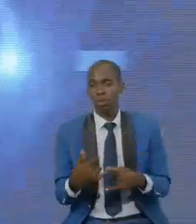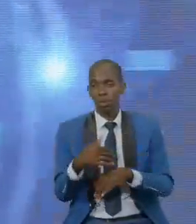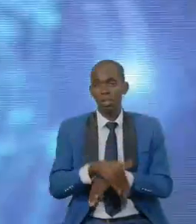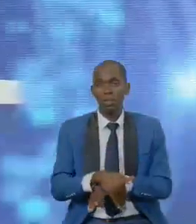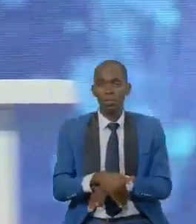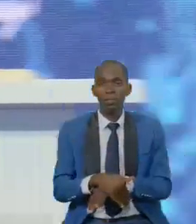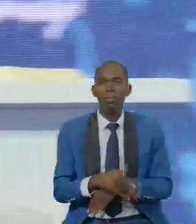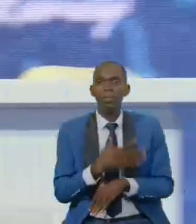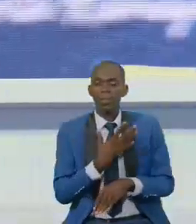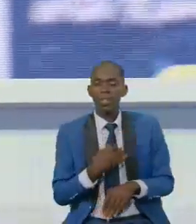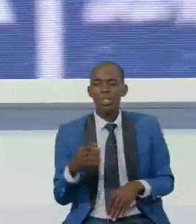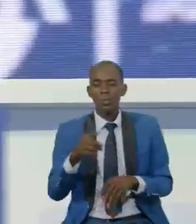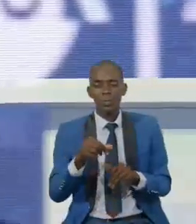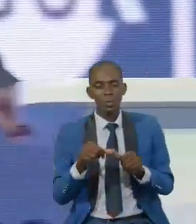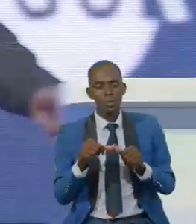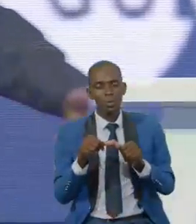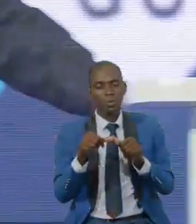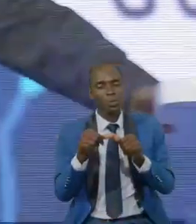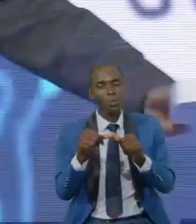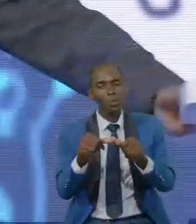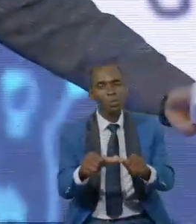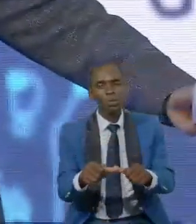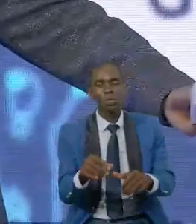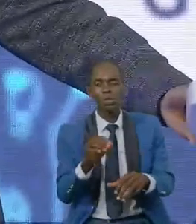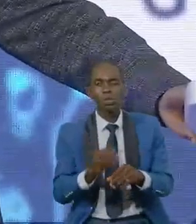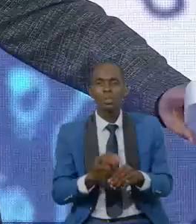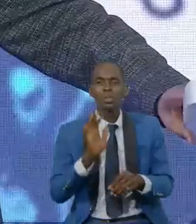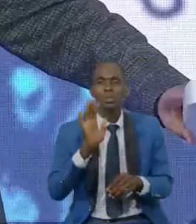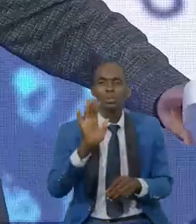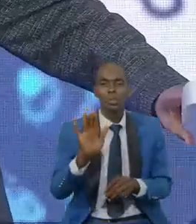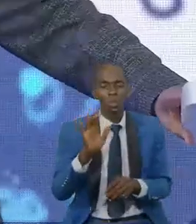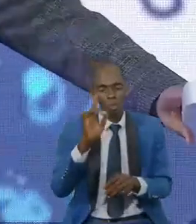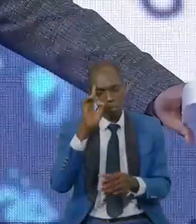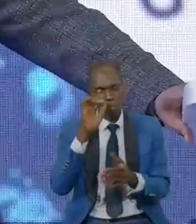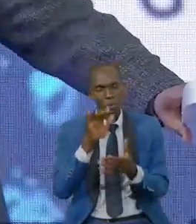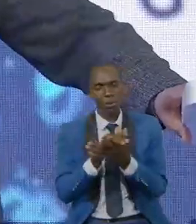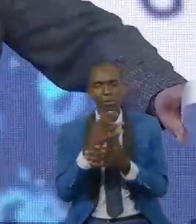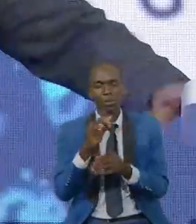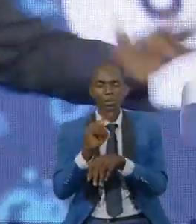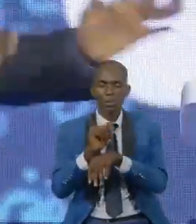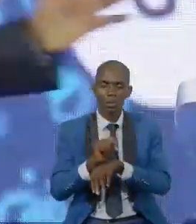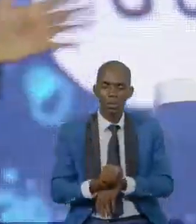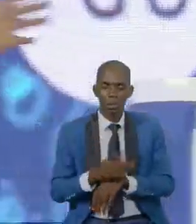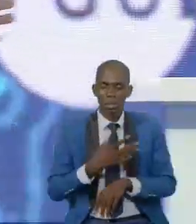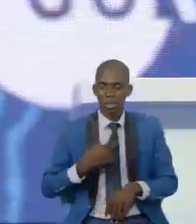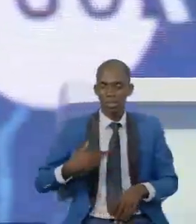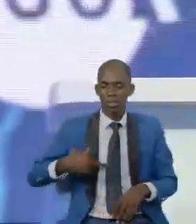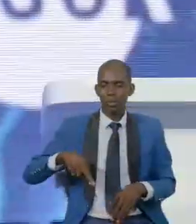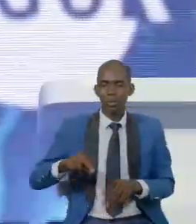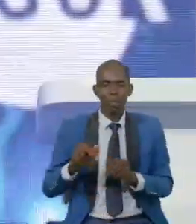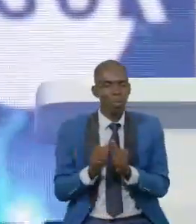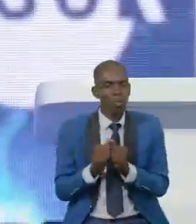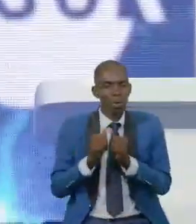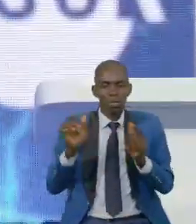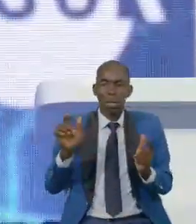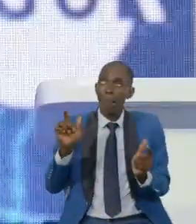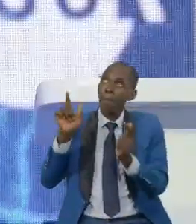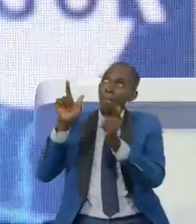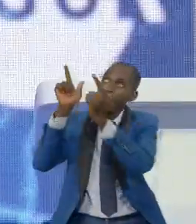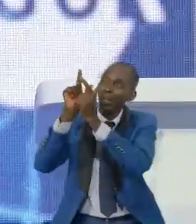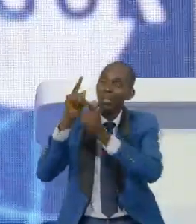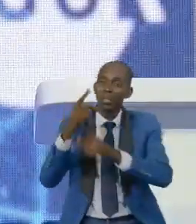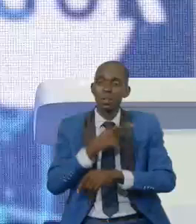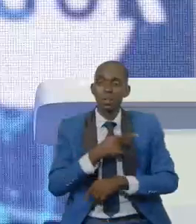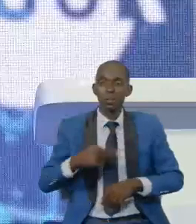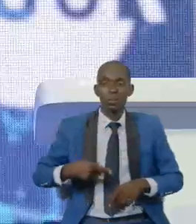and you continue in the tradition of religion without meeting the Prince of Peace, and there's